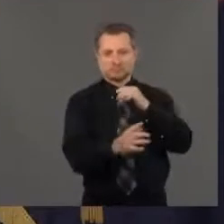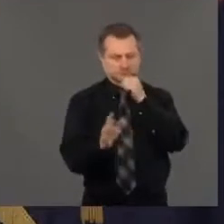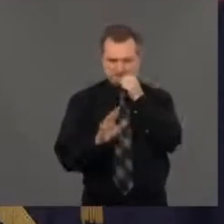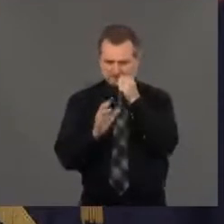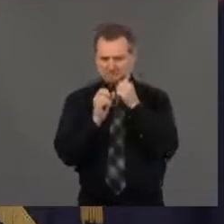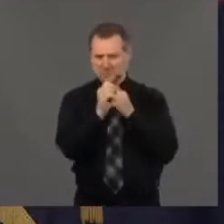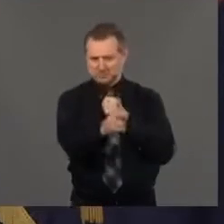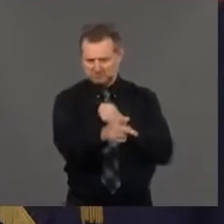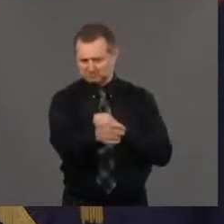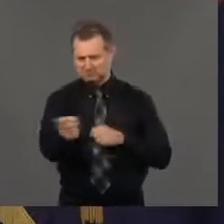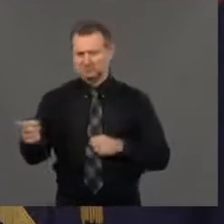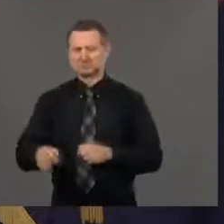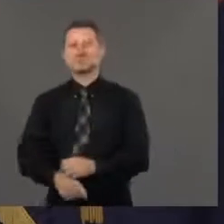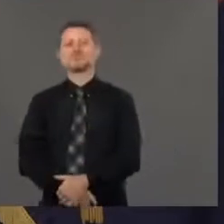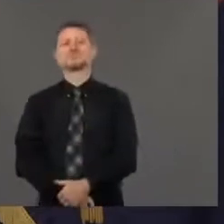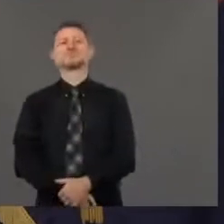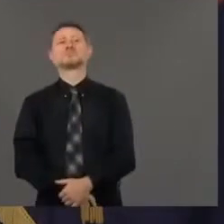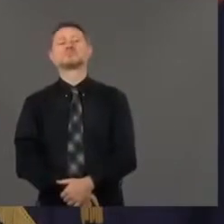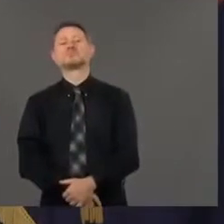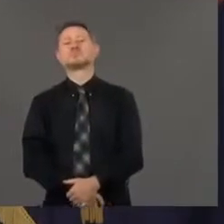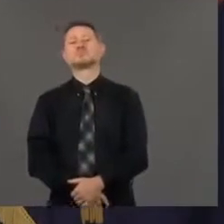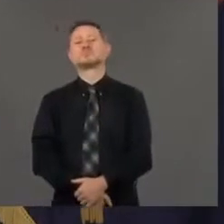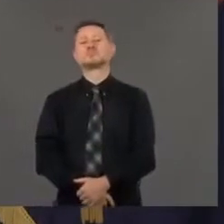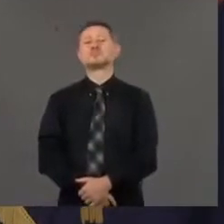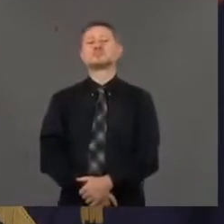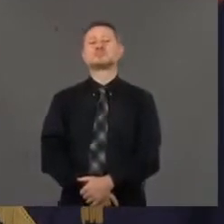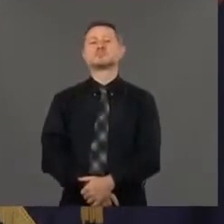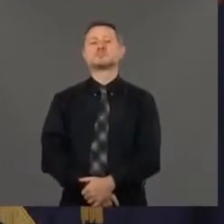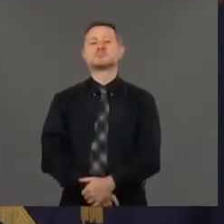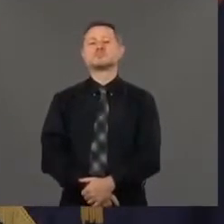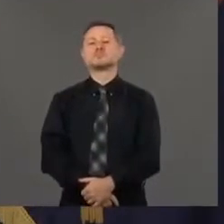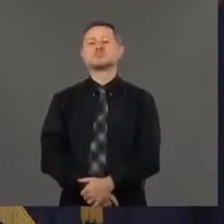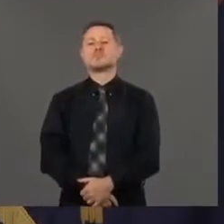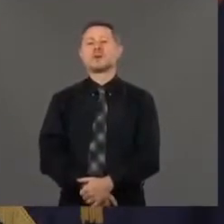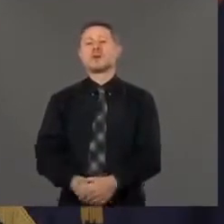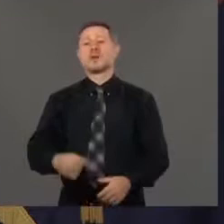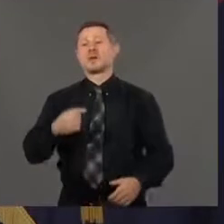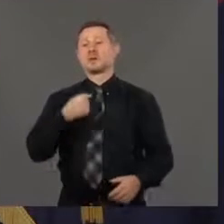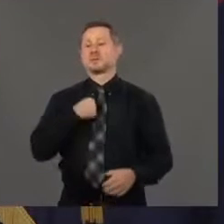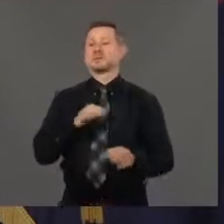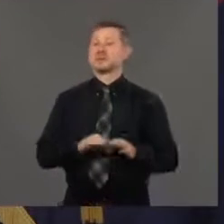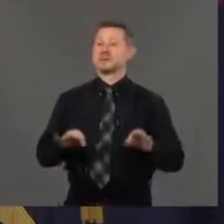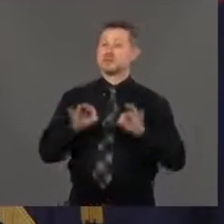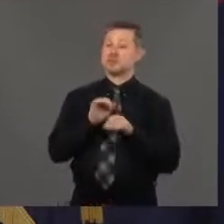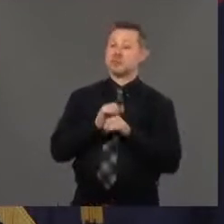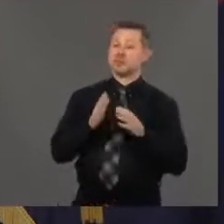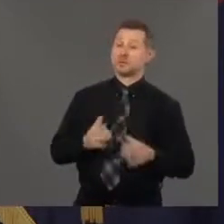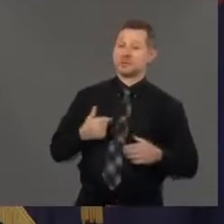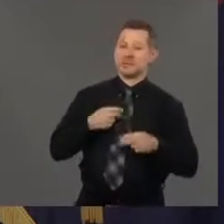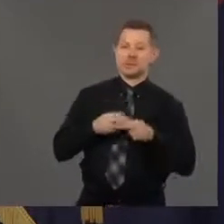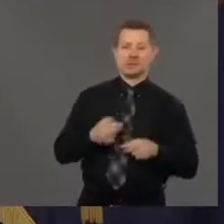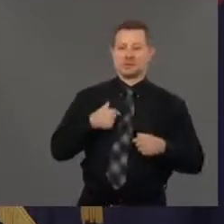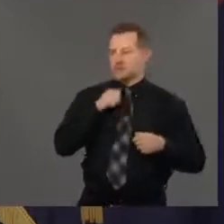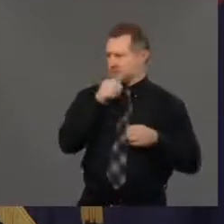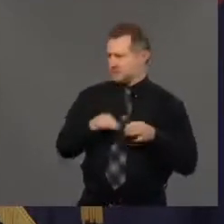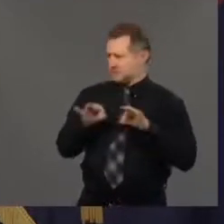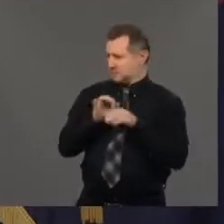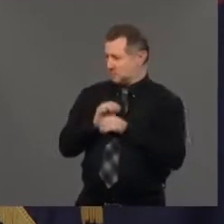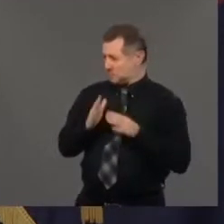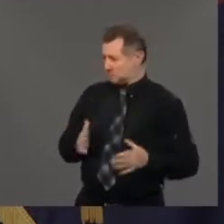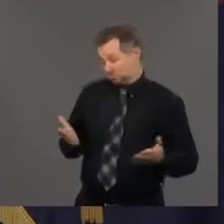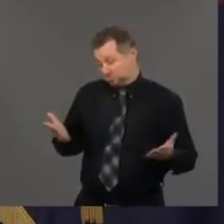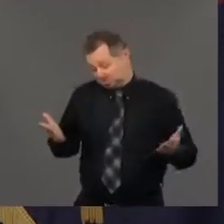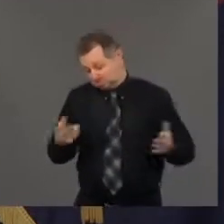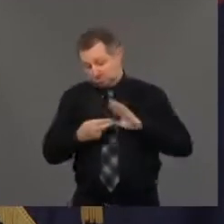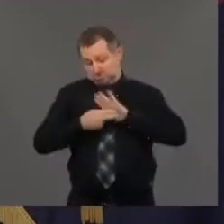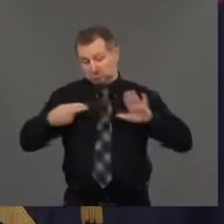worker. Second question has to do with your threshold. I think I'm an essential worker. Some people would say I'm not that essential, but For your threshold for schools,